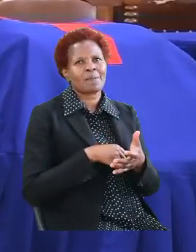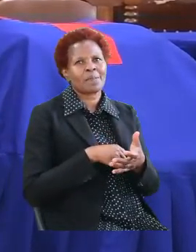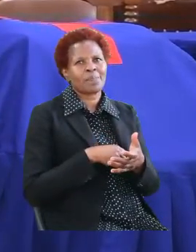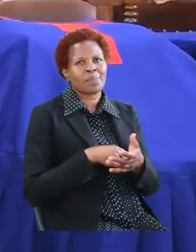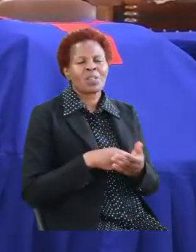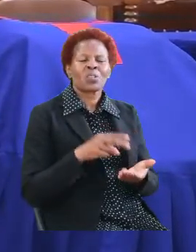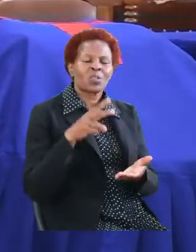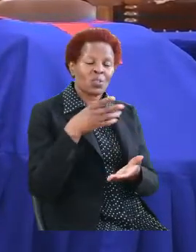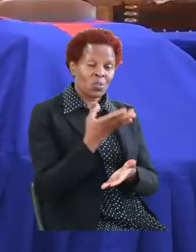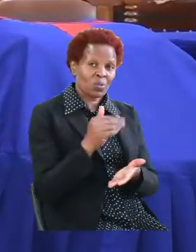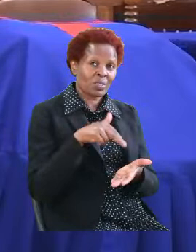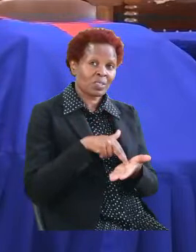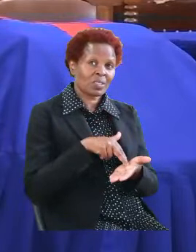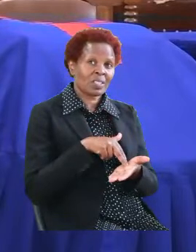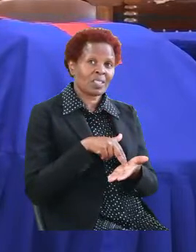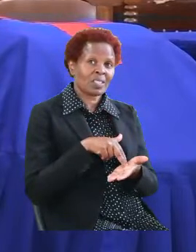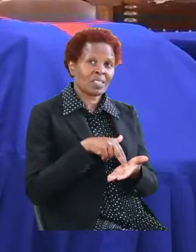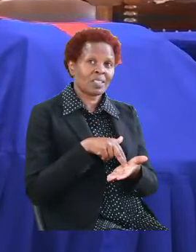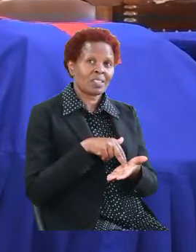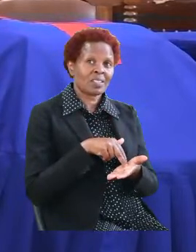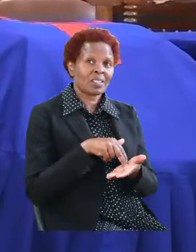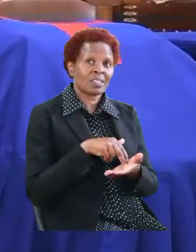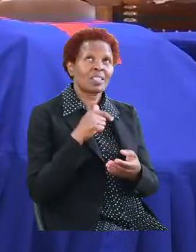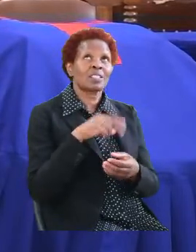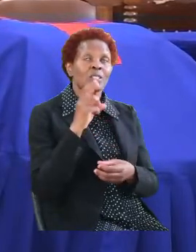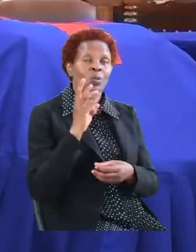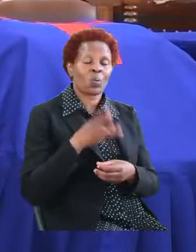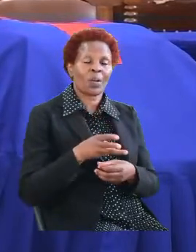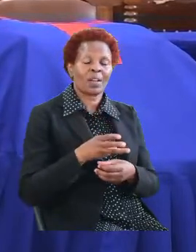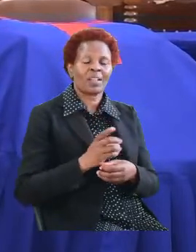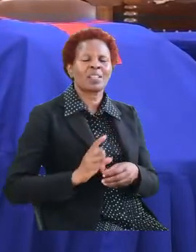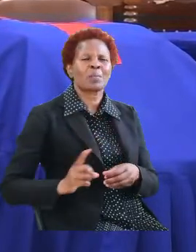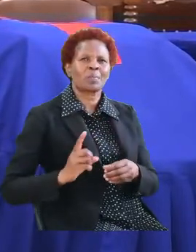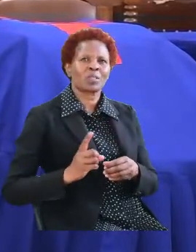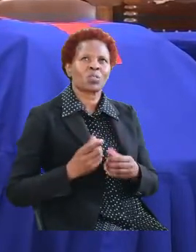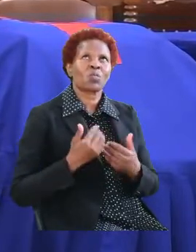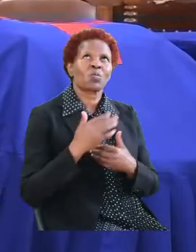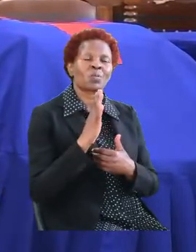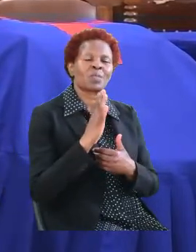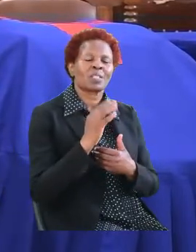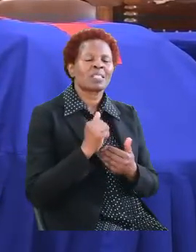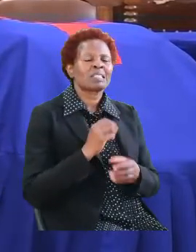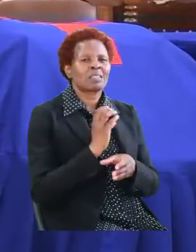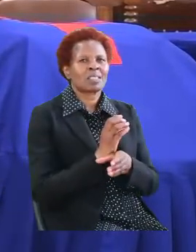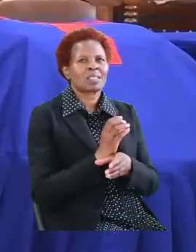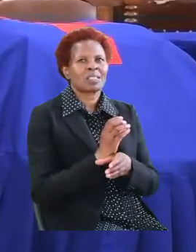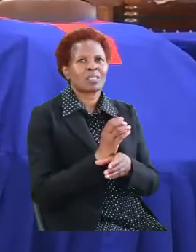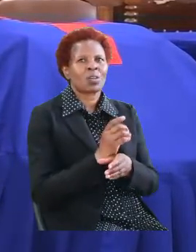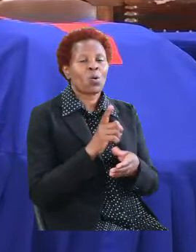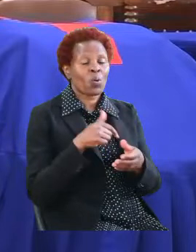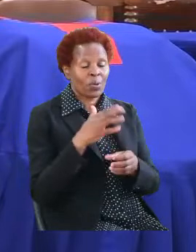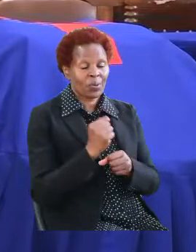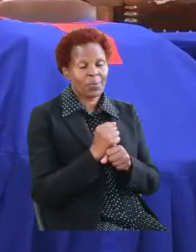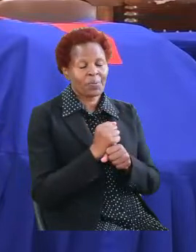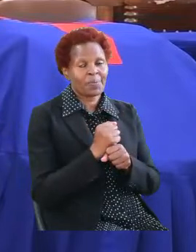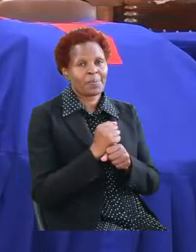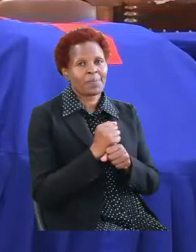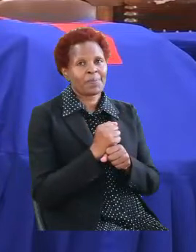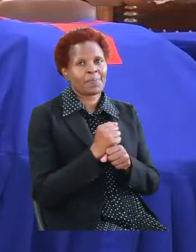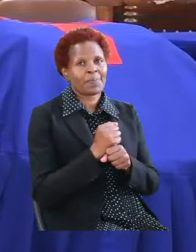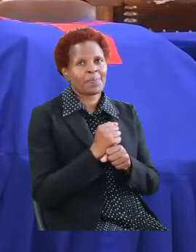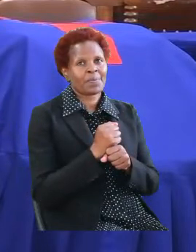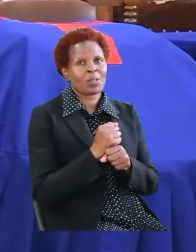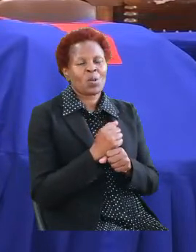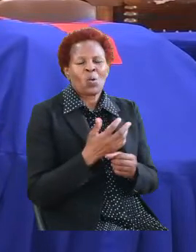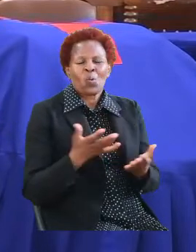Are you standing in the gap, in the ministry, in the church? What are we doing?